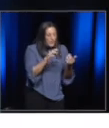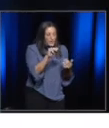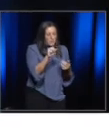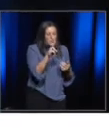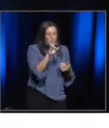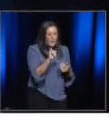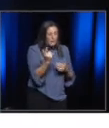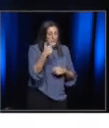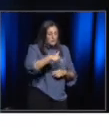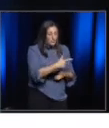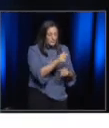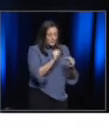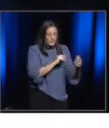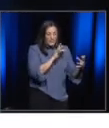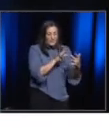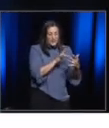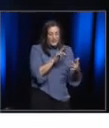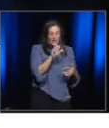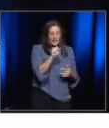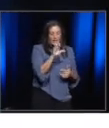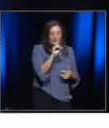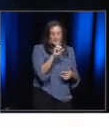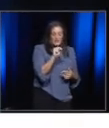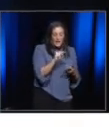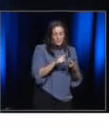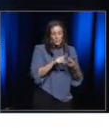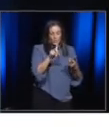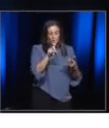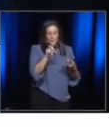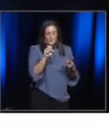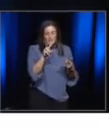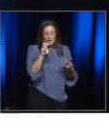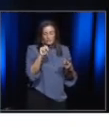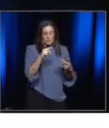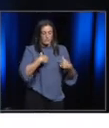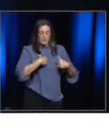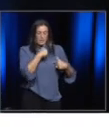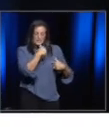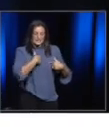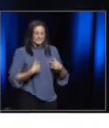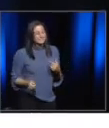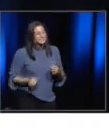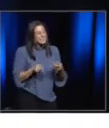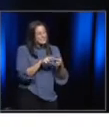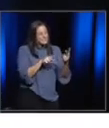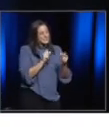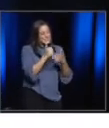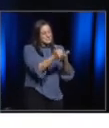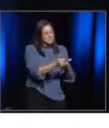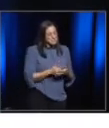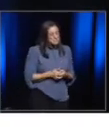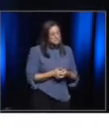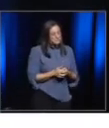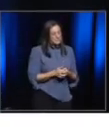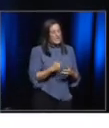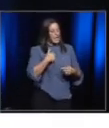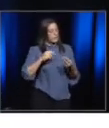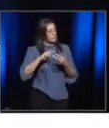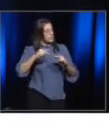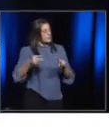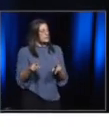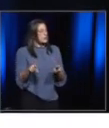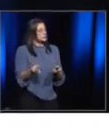touch with Scott or Debbie, not me, or Emma. I'm genetics